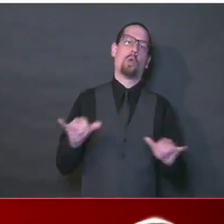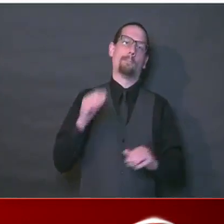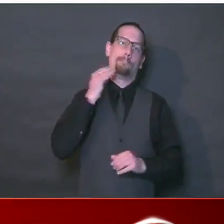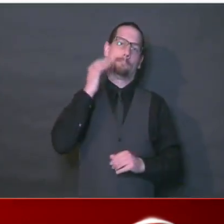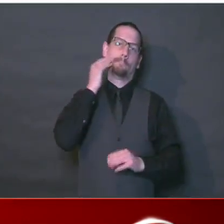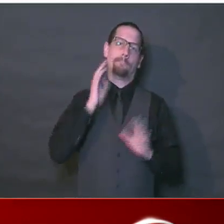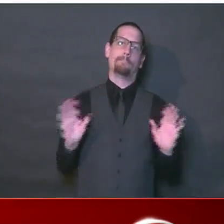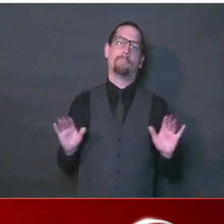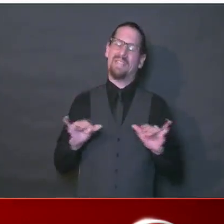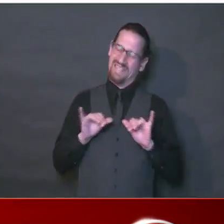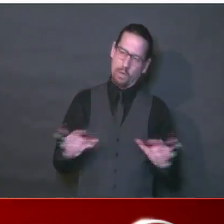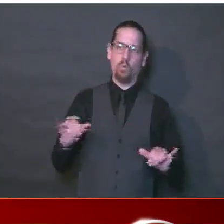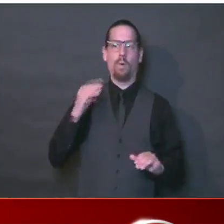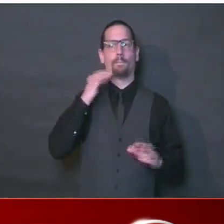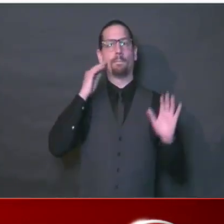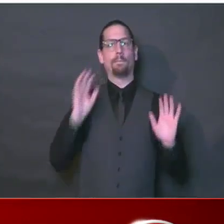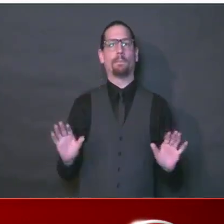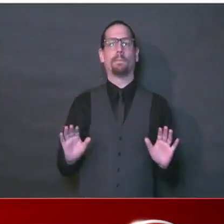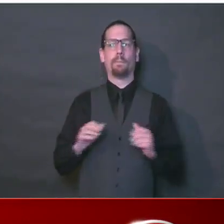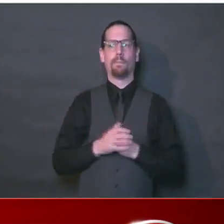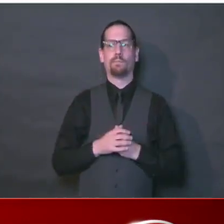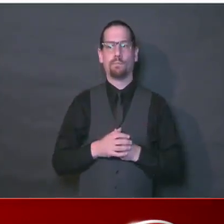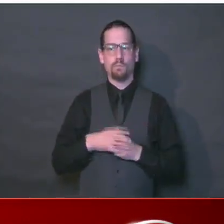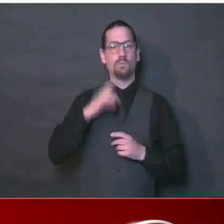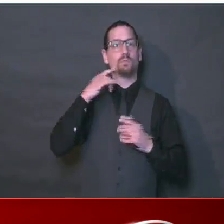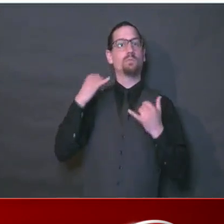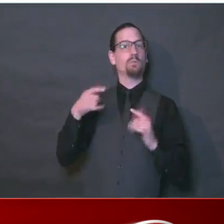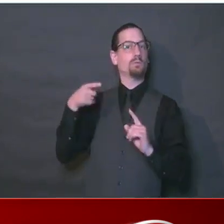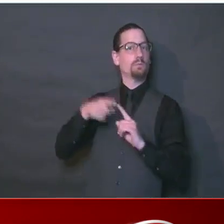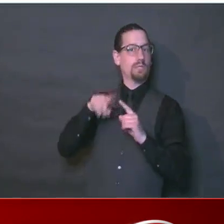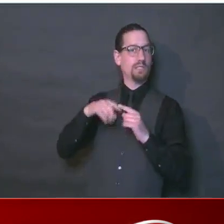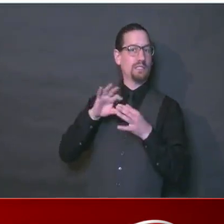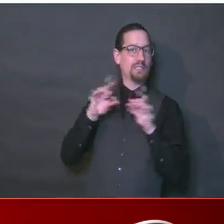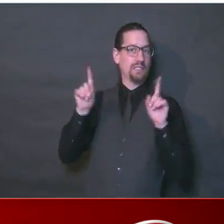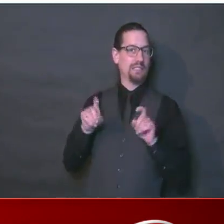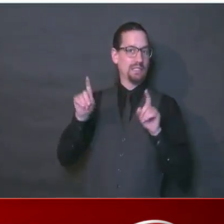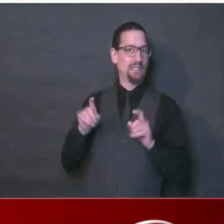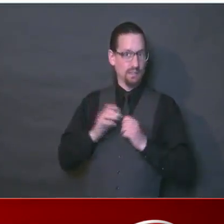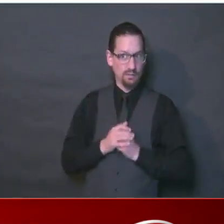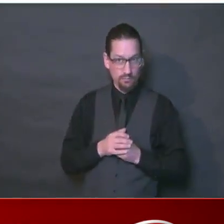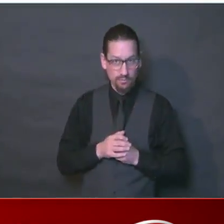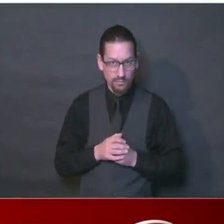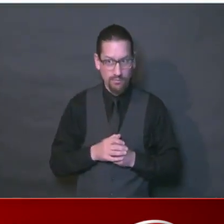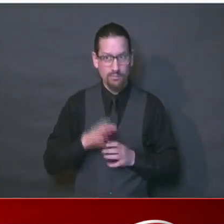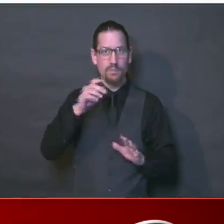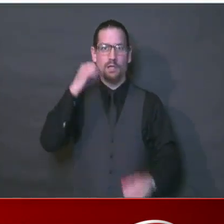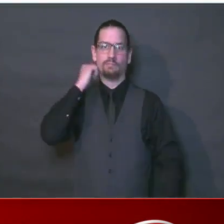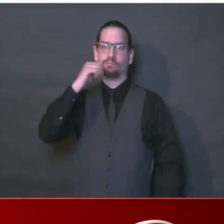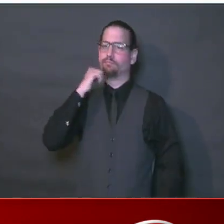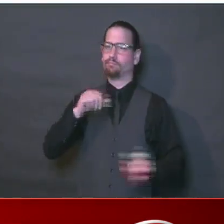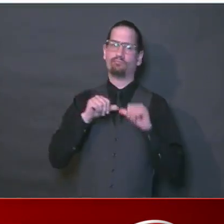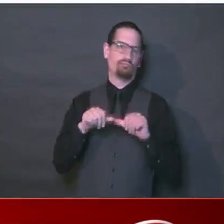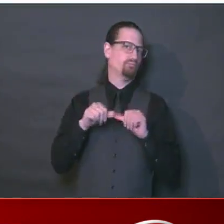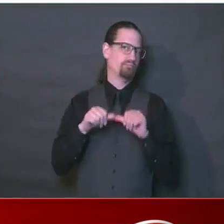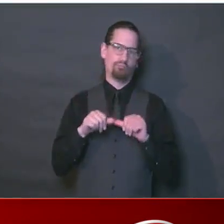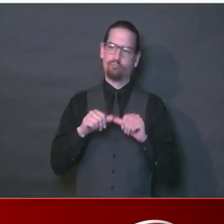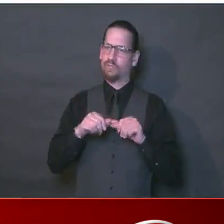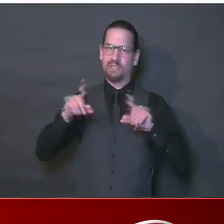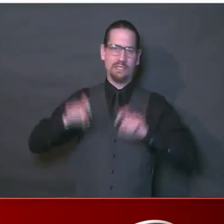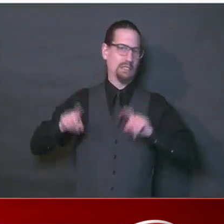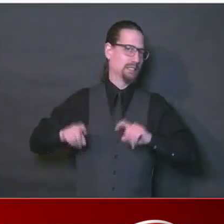this one about testing. More and more people are getting tested every day. We are getting close to